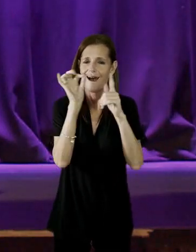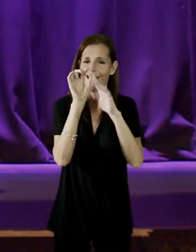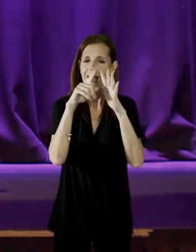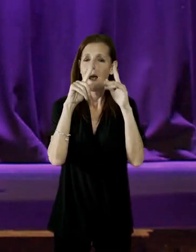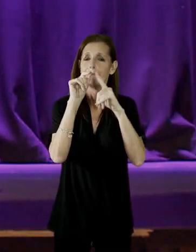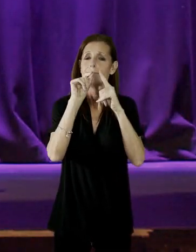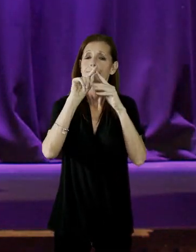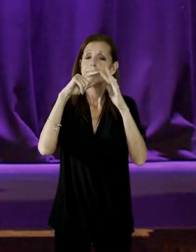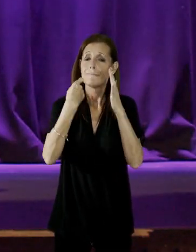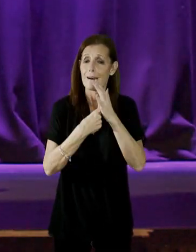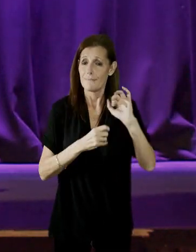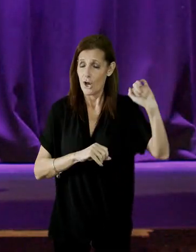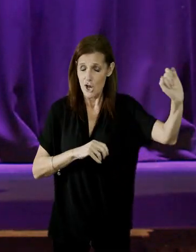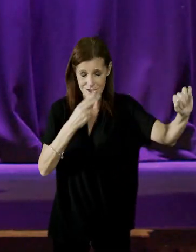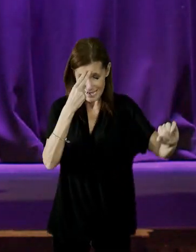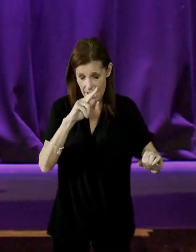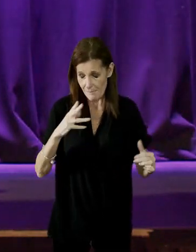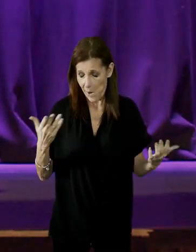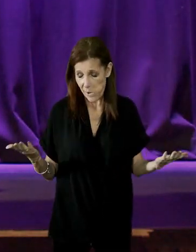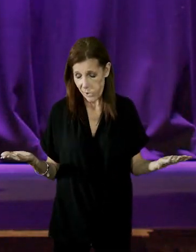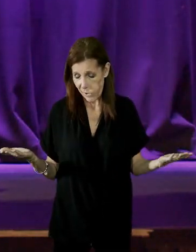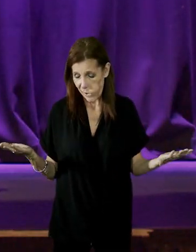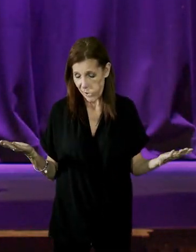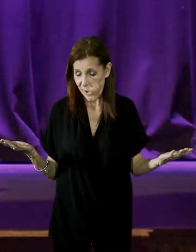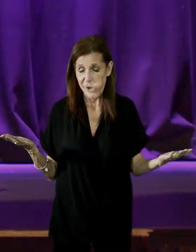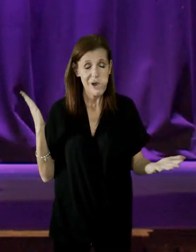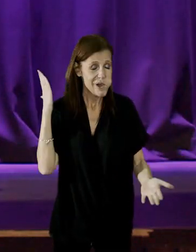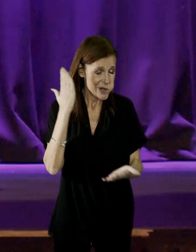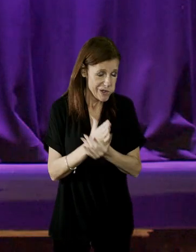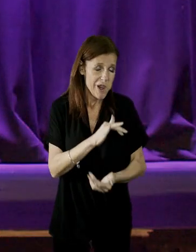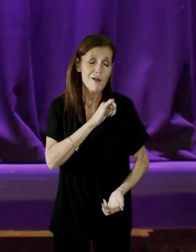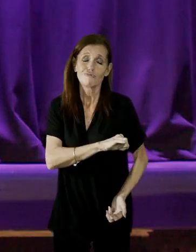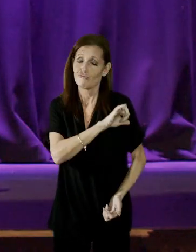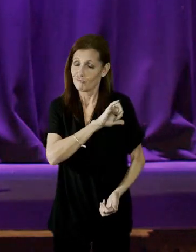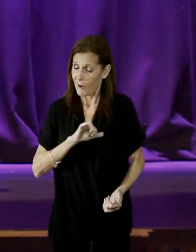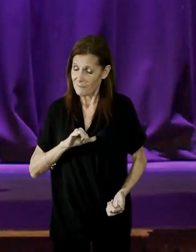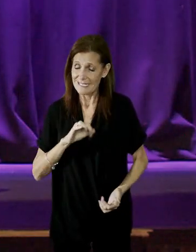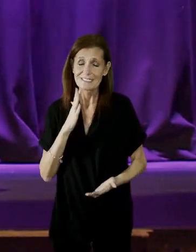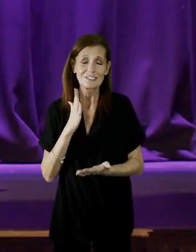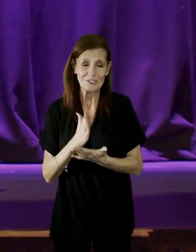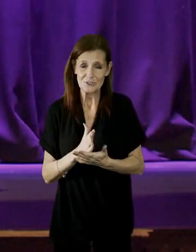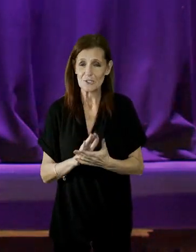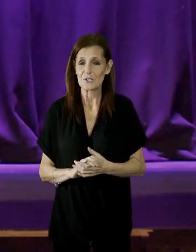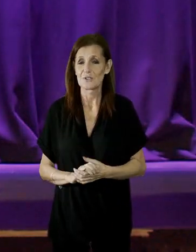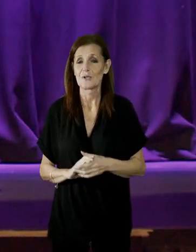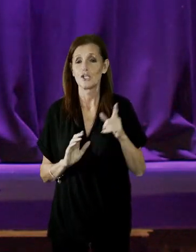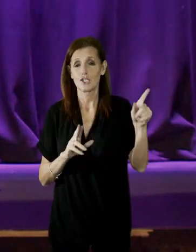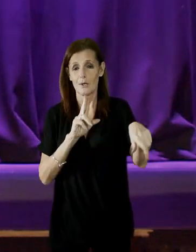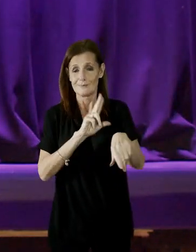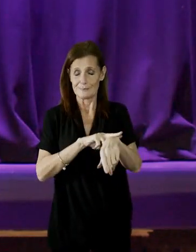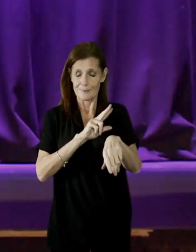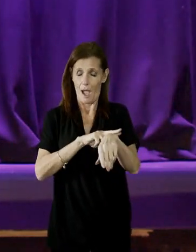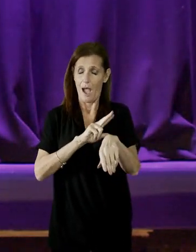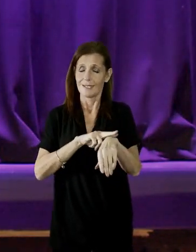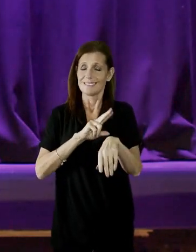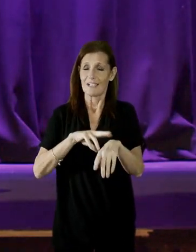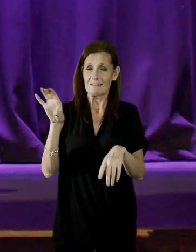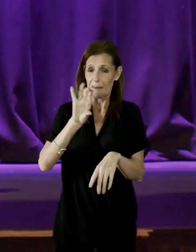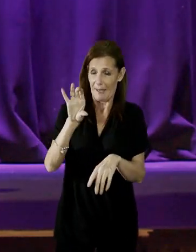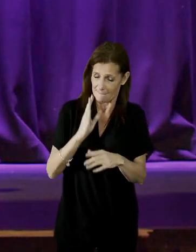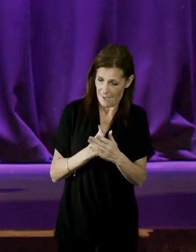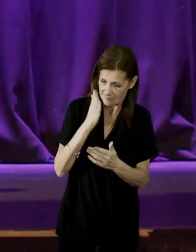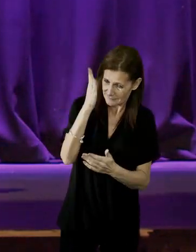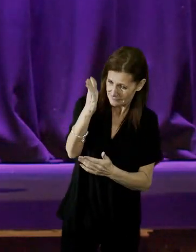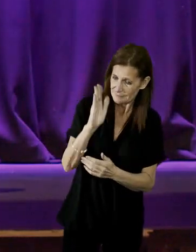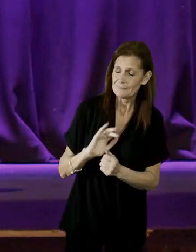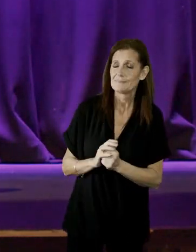I know, it sounds made up, but I promise you that is true. And so my parents went to Dr. Pepper, and this